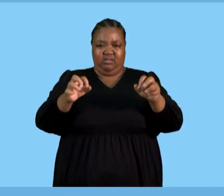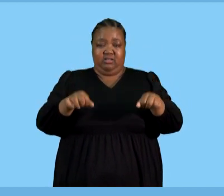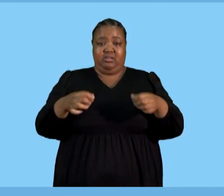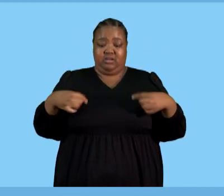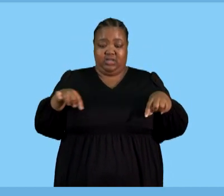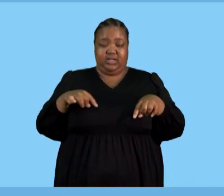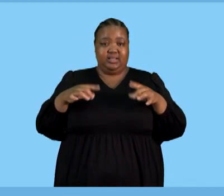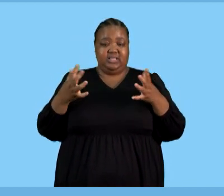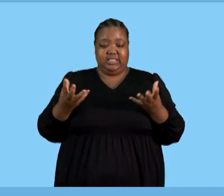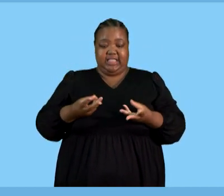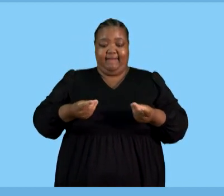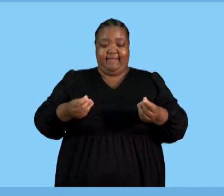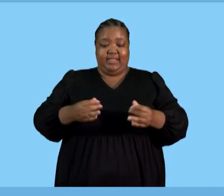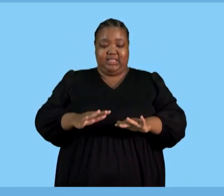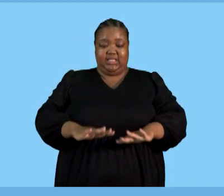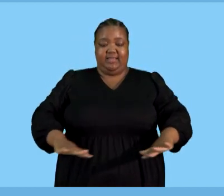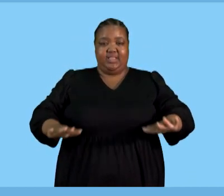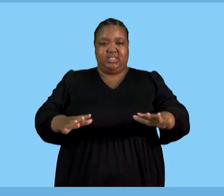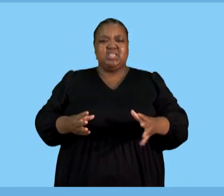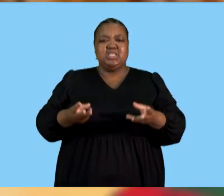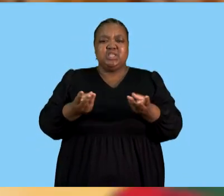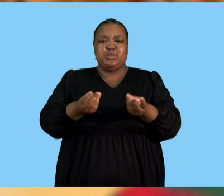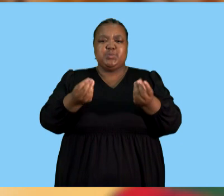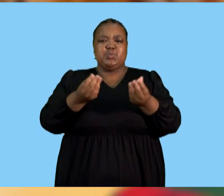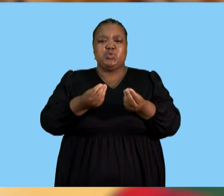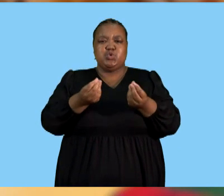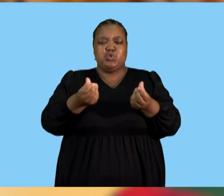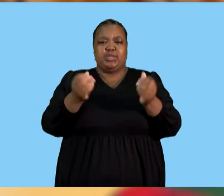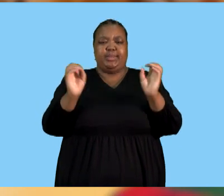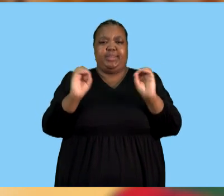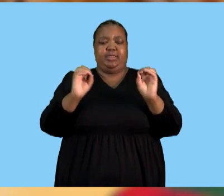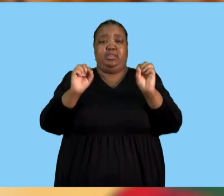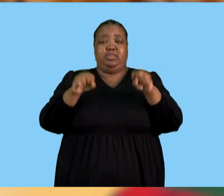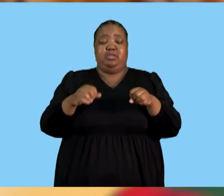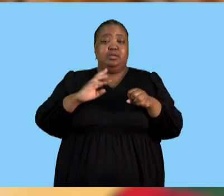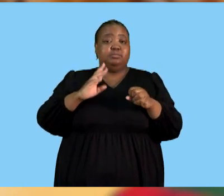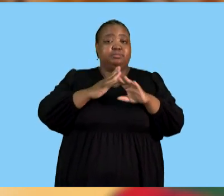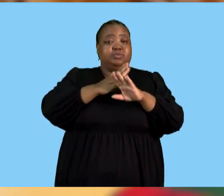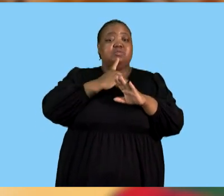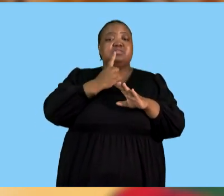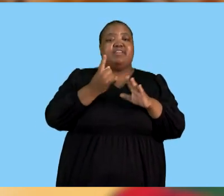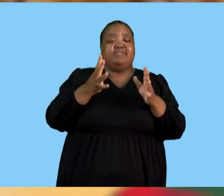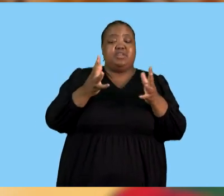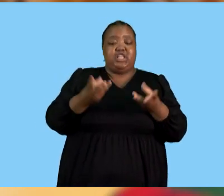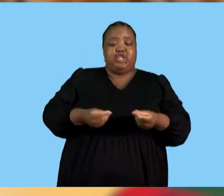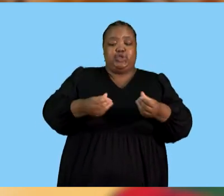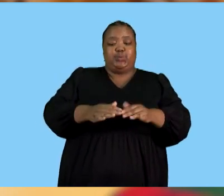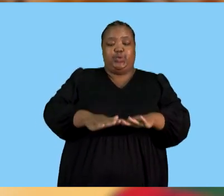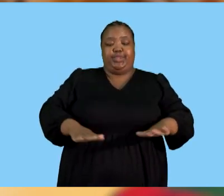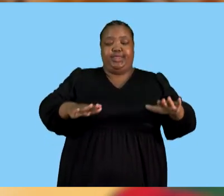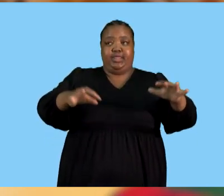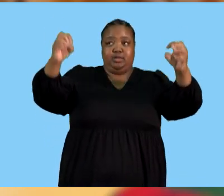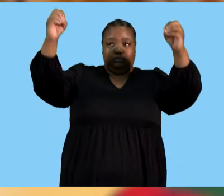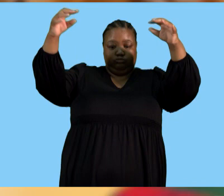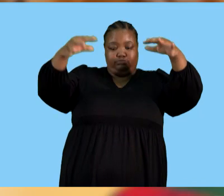when we do not have a smooth surface? We did say that when light strikes a smooth surface, it is going to be reflected off the